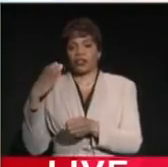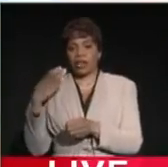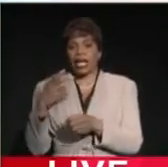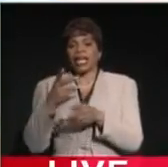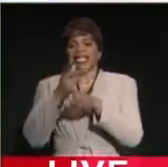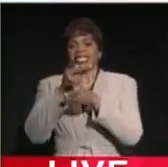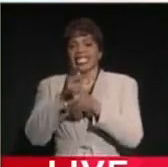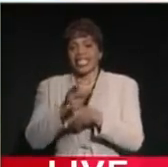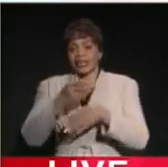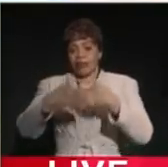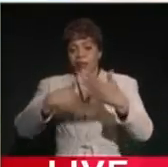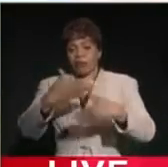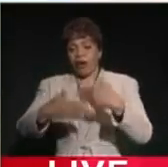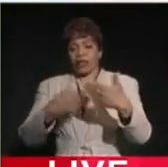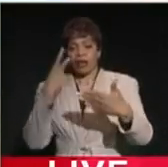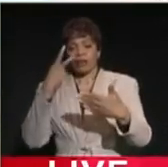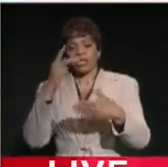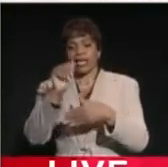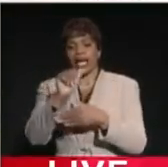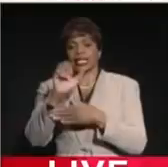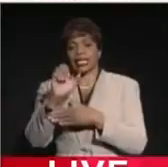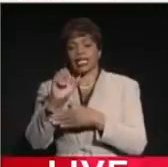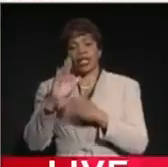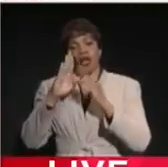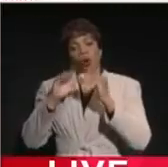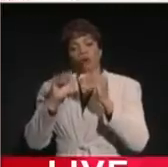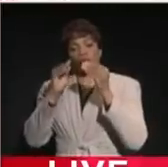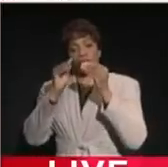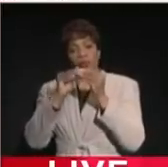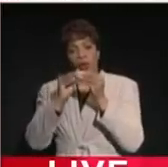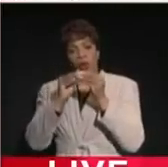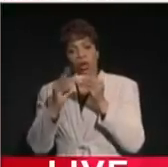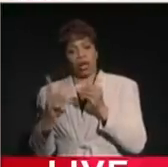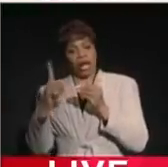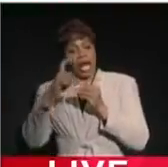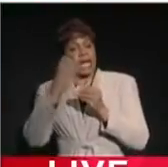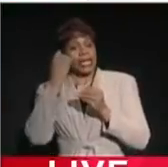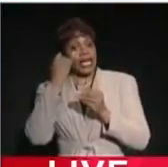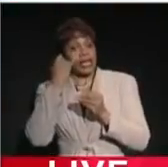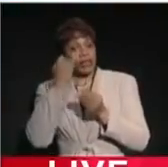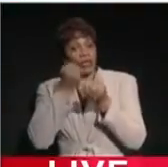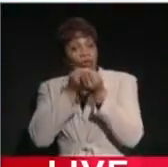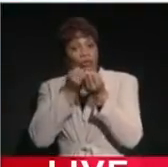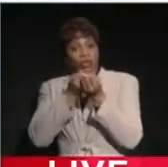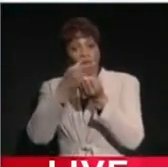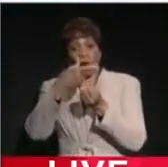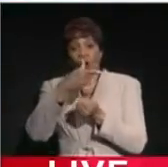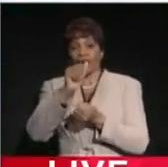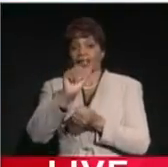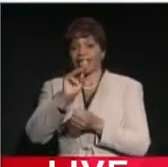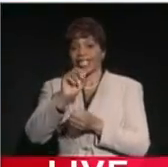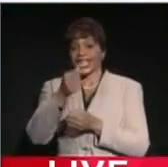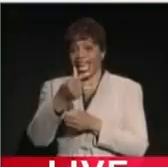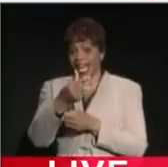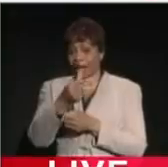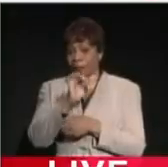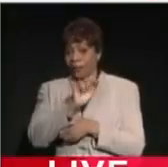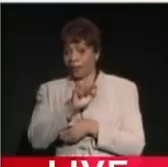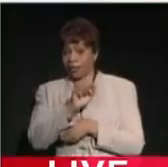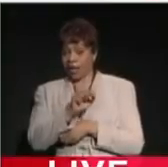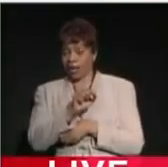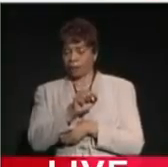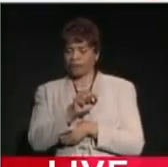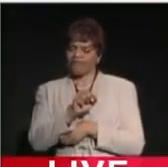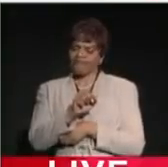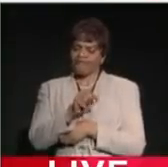seen in Atlantic City and hopefully a whole lot more. Okay, now, would you support gaming at the Meadowlands in North Jersey? Gaming, North